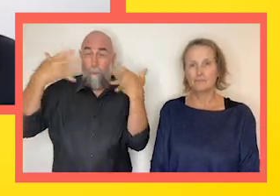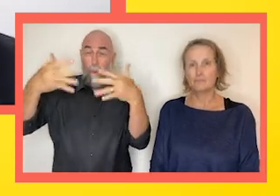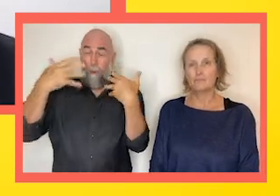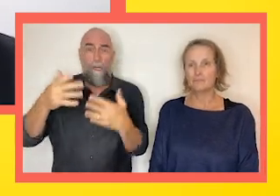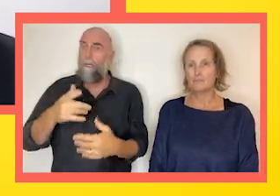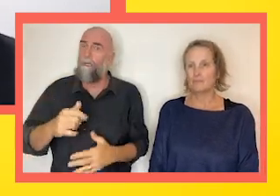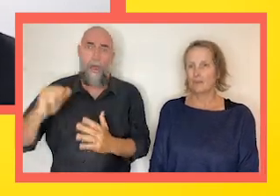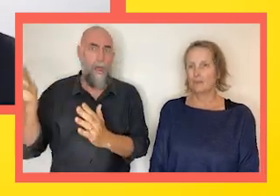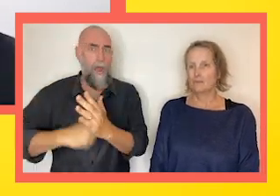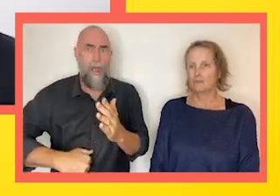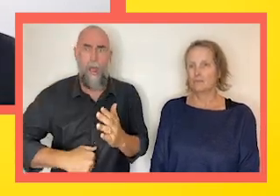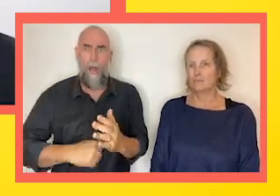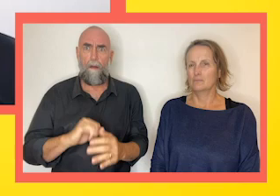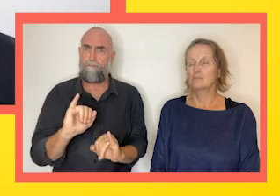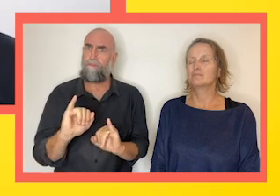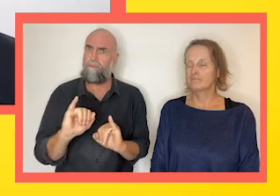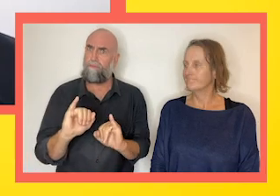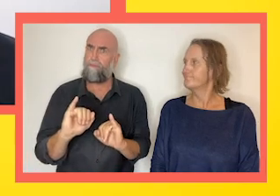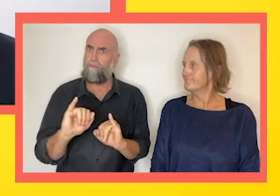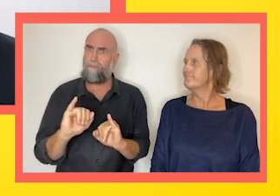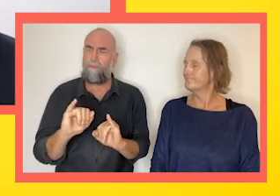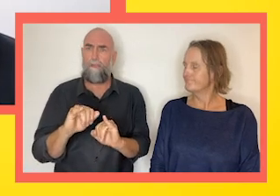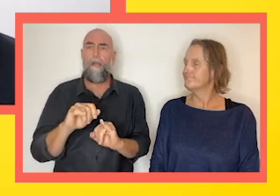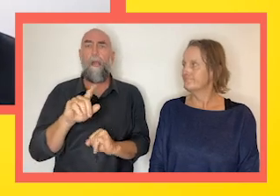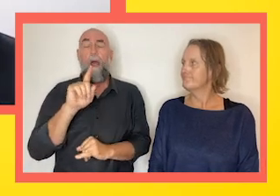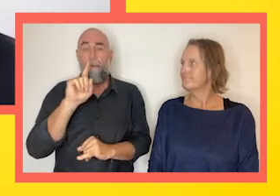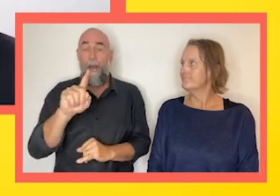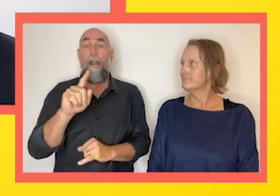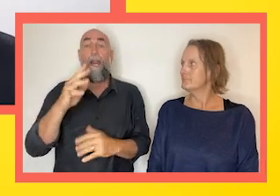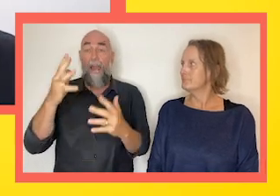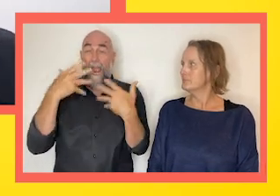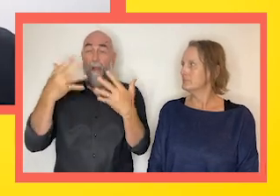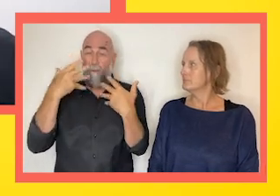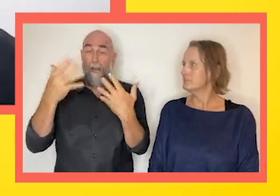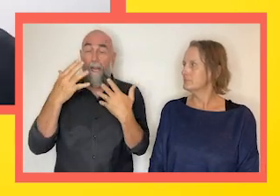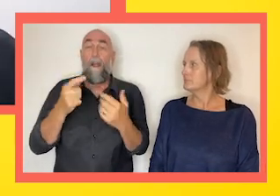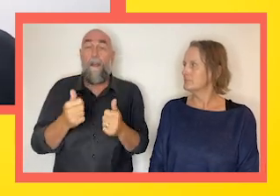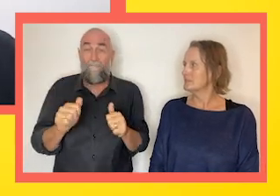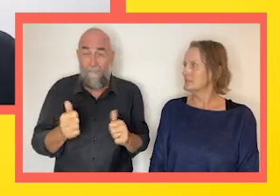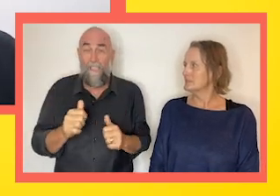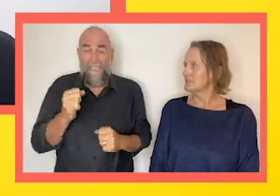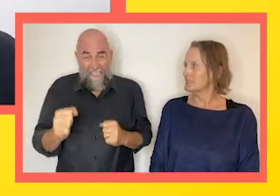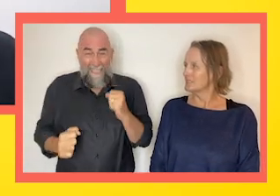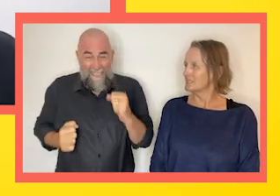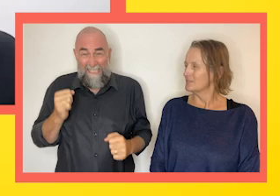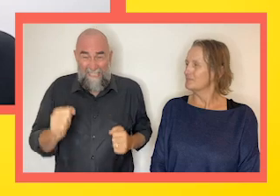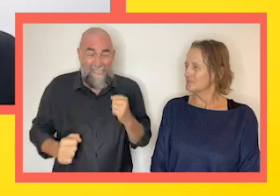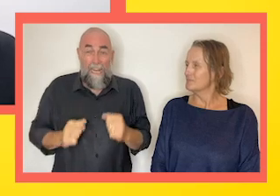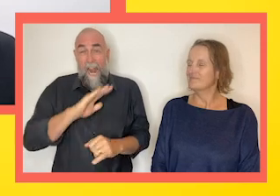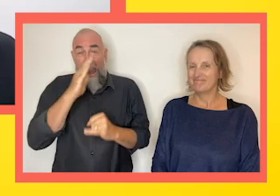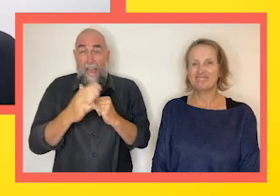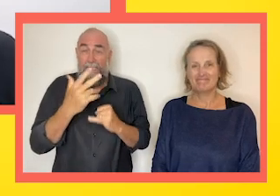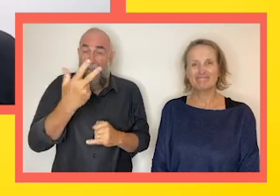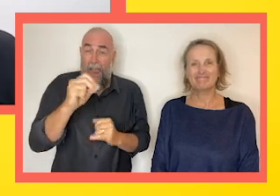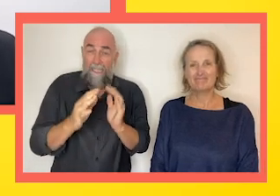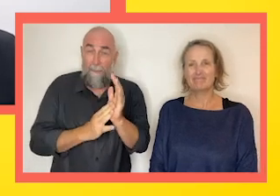is brutal. But the headwind to finish, it's kind of, you can hold on over that last 80